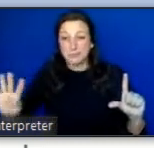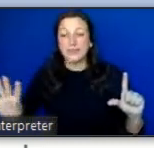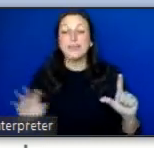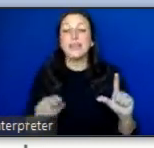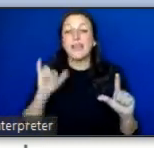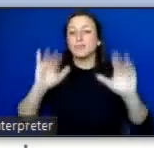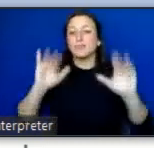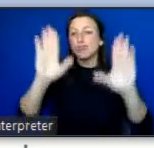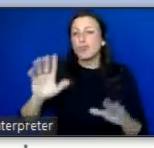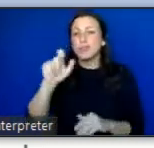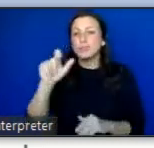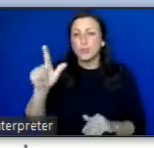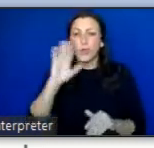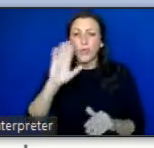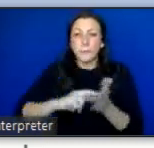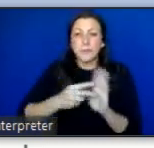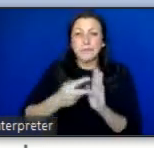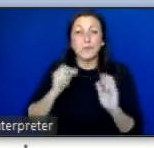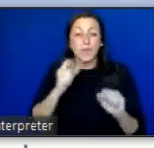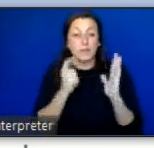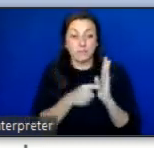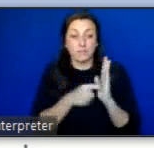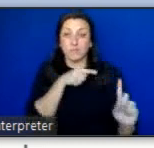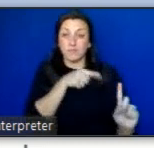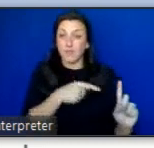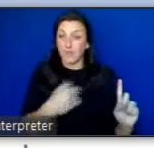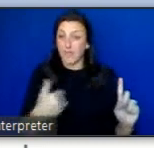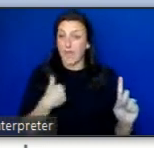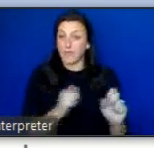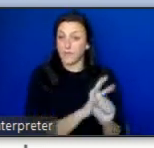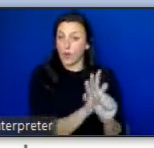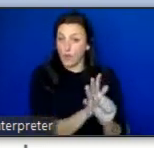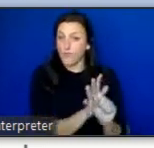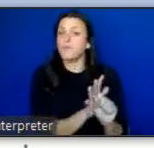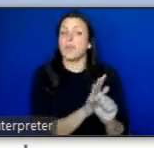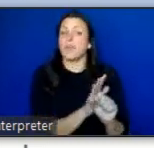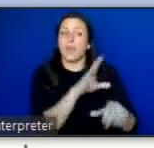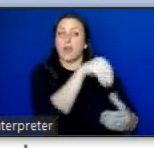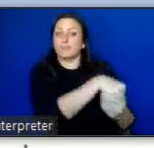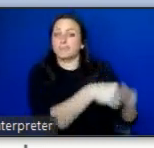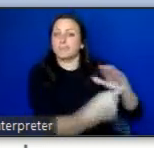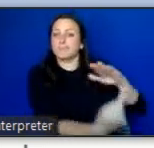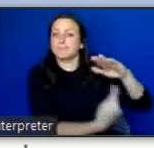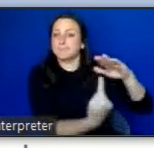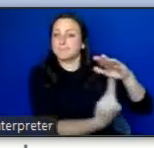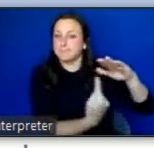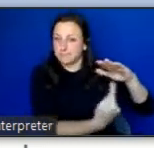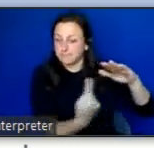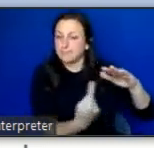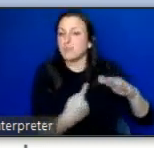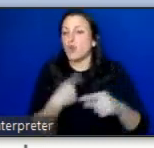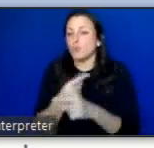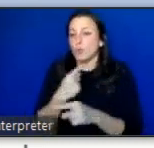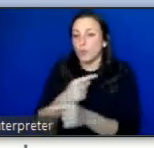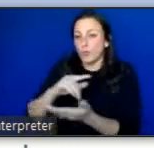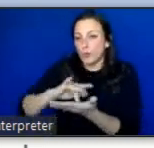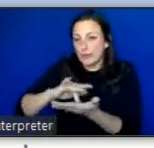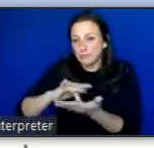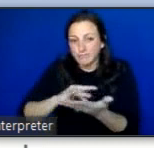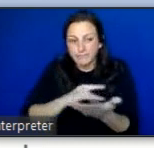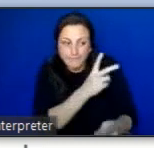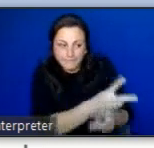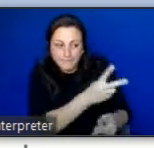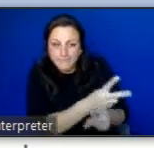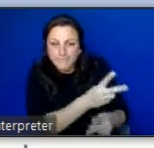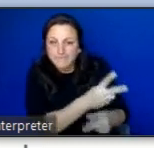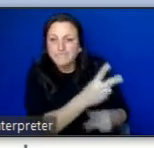to identify who has COVID, make sure that we're doing appropriate isolation and quarantine, that we're doing appropriate medical care so that we could